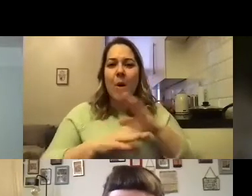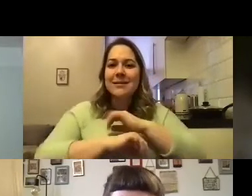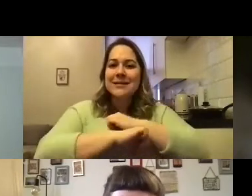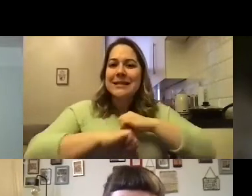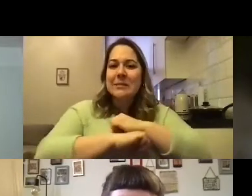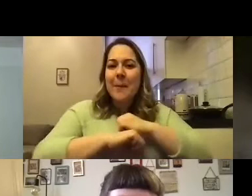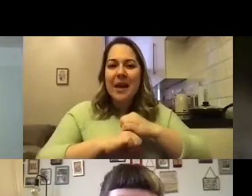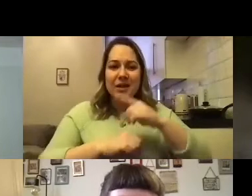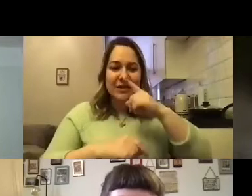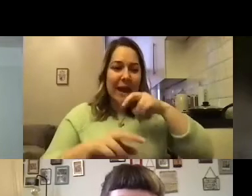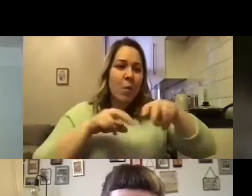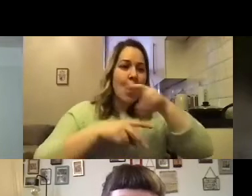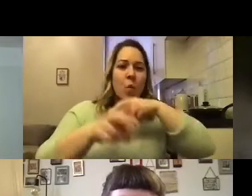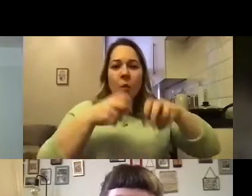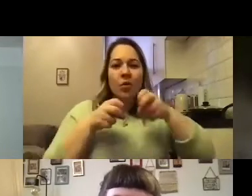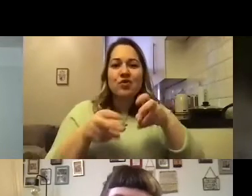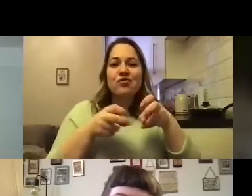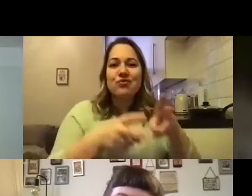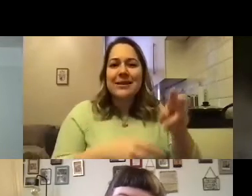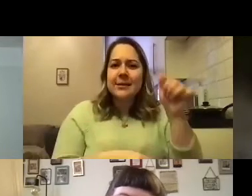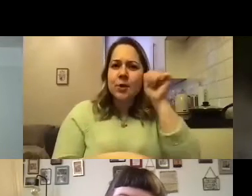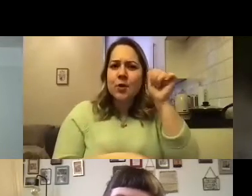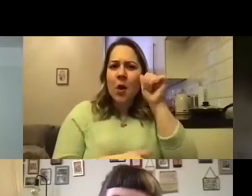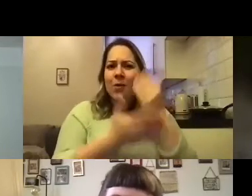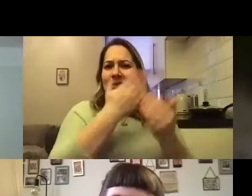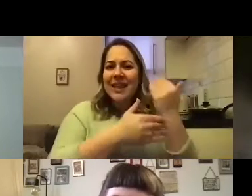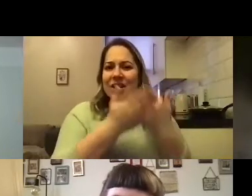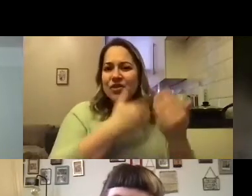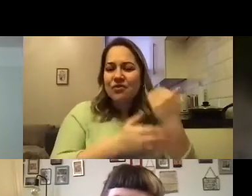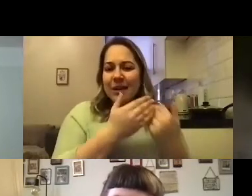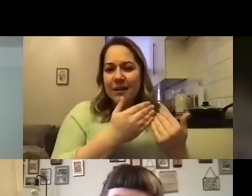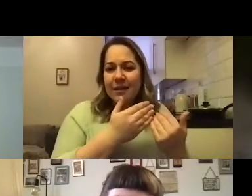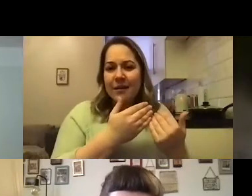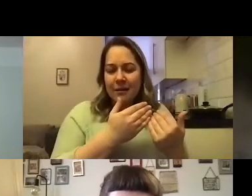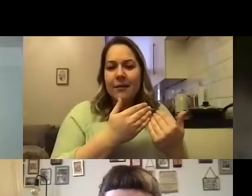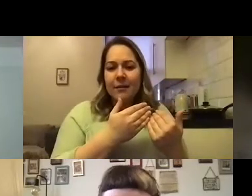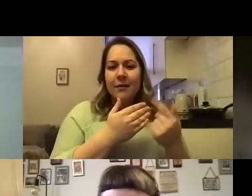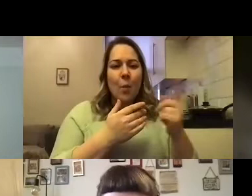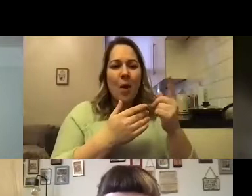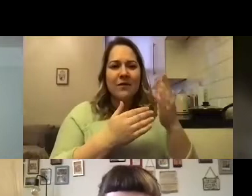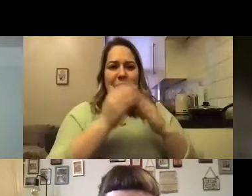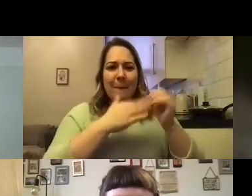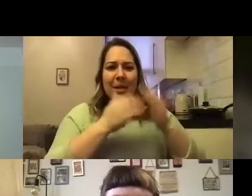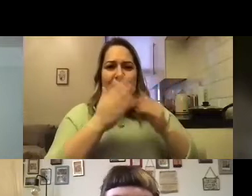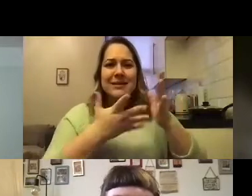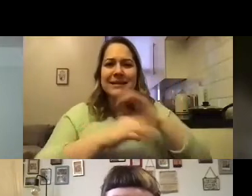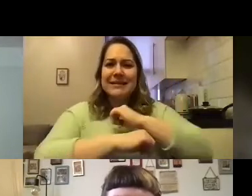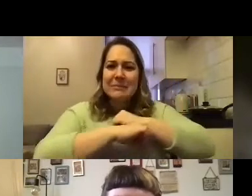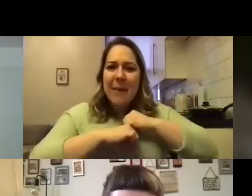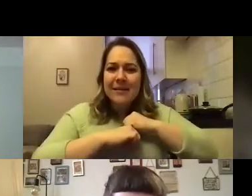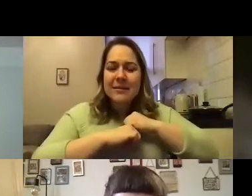streets and to get to know the history of the kind of buildings and the spaces and